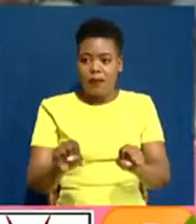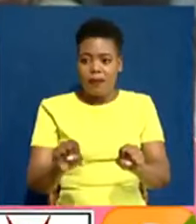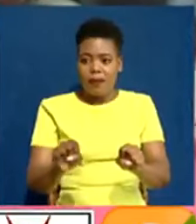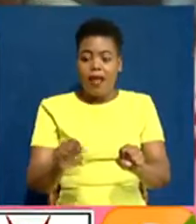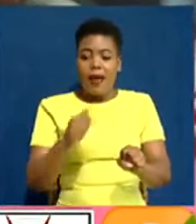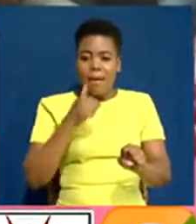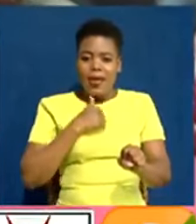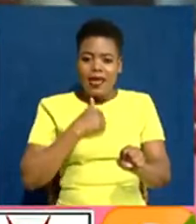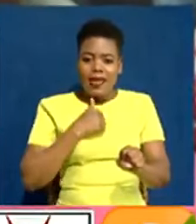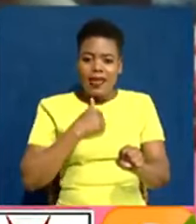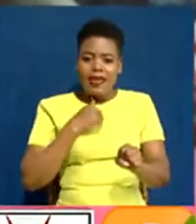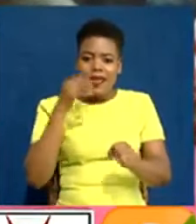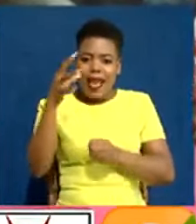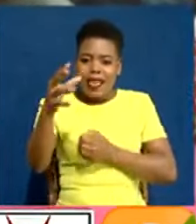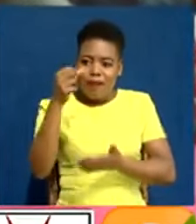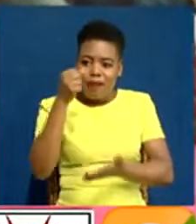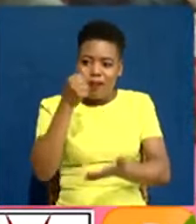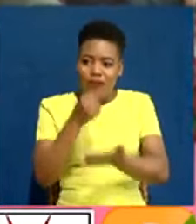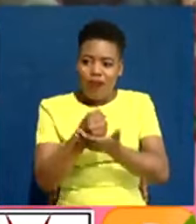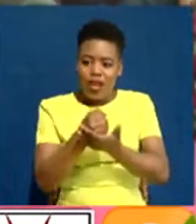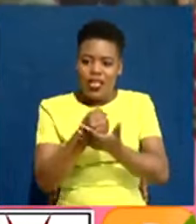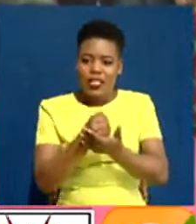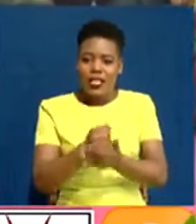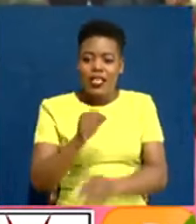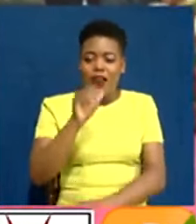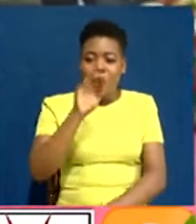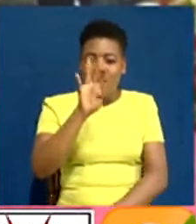I appointed a